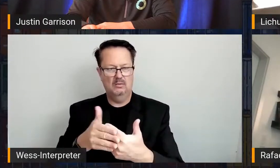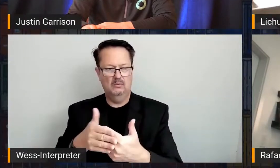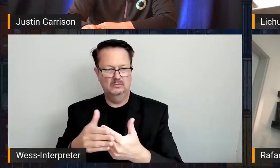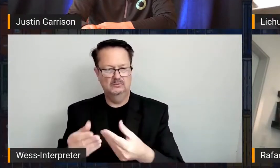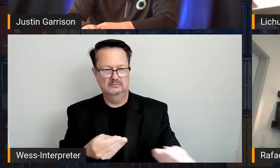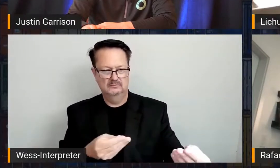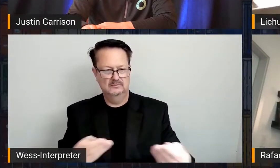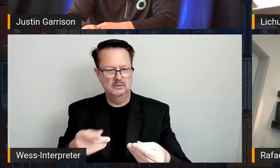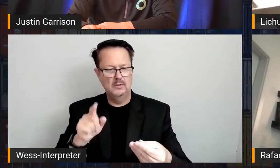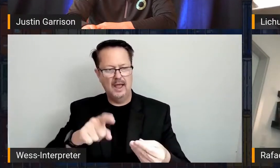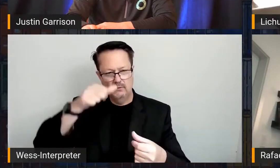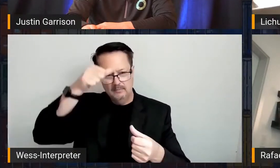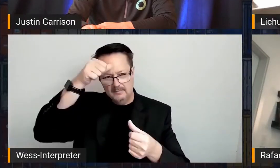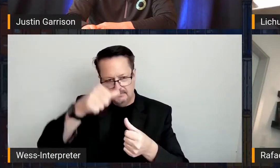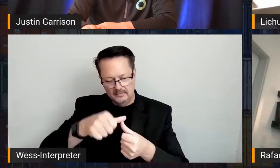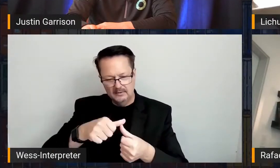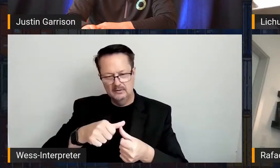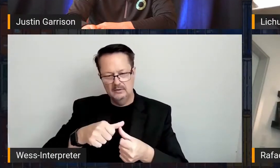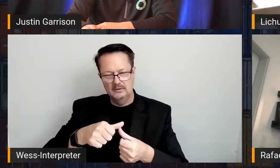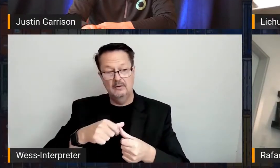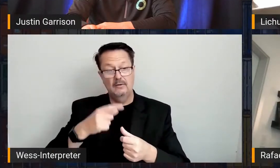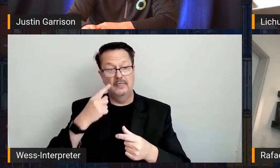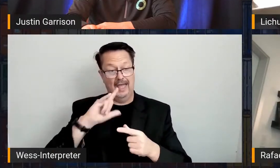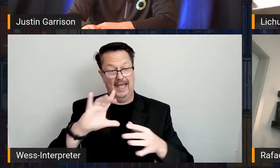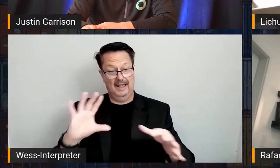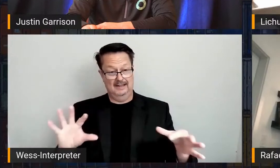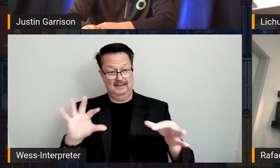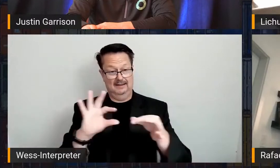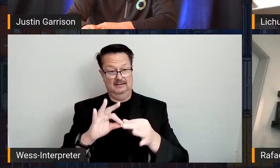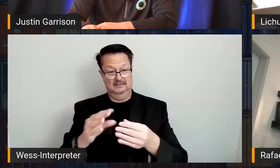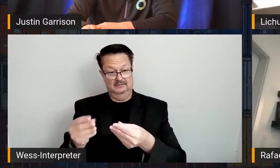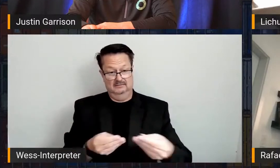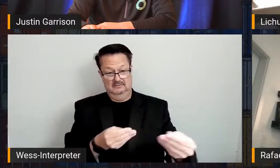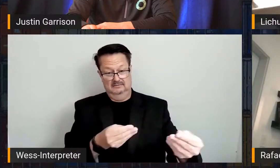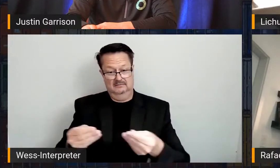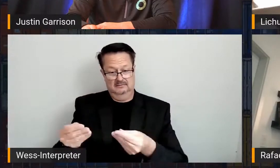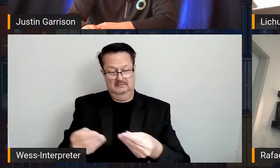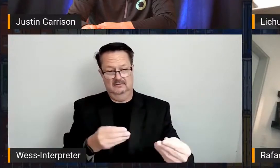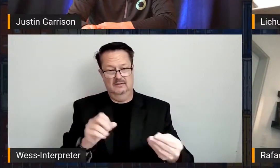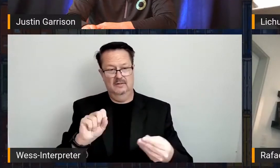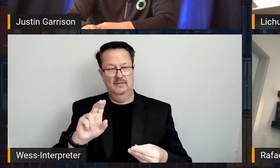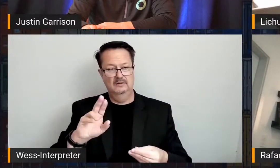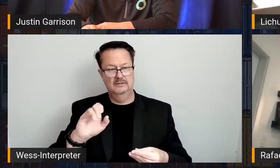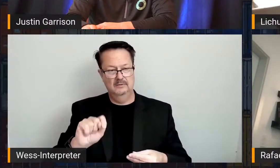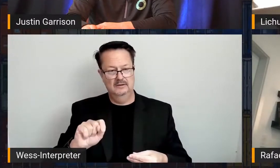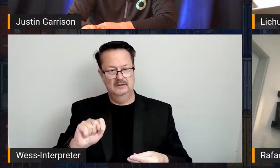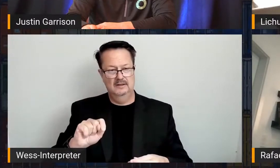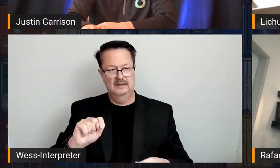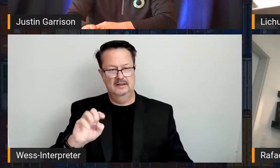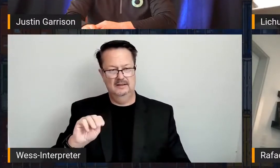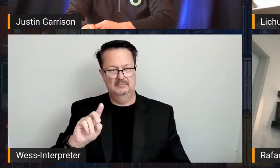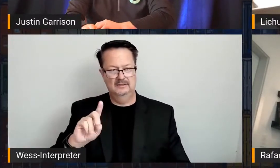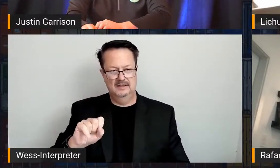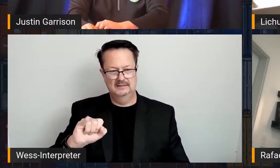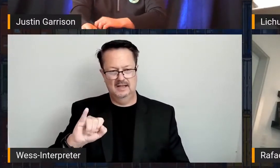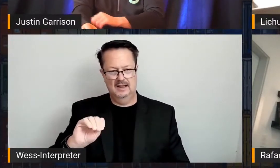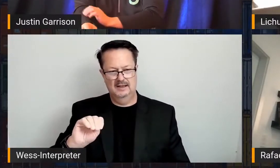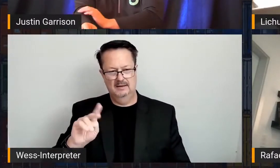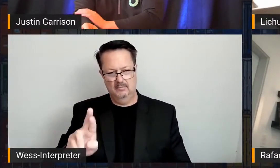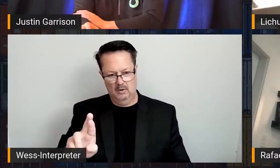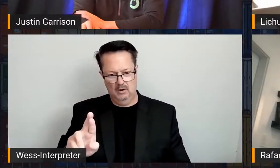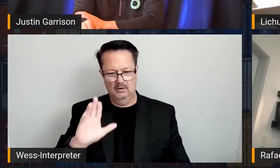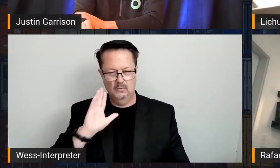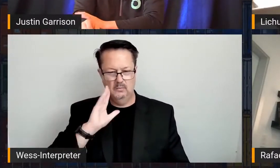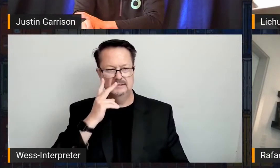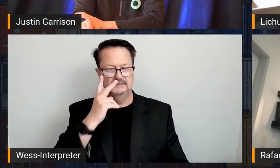mindful that the subject for the role binding is going to be the AWS IAM ARN, right, which is displayed on that warning message, or you